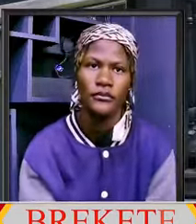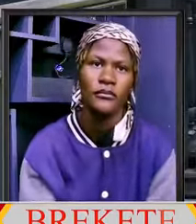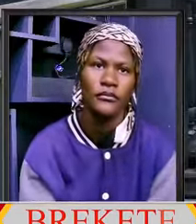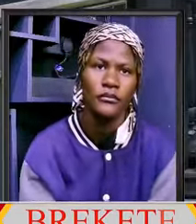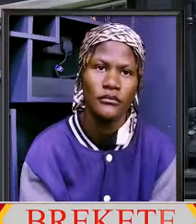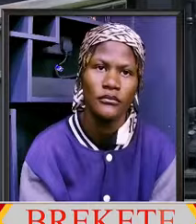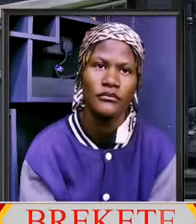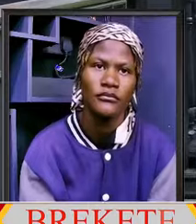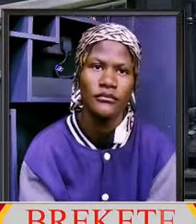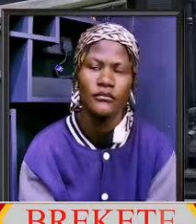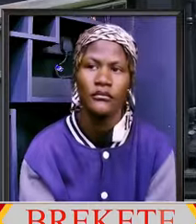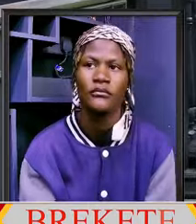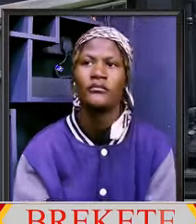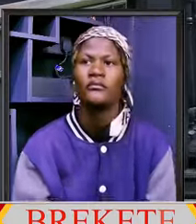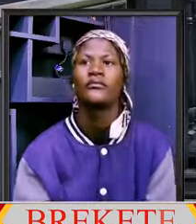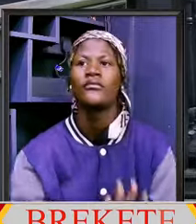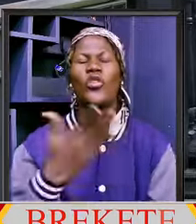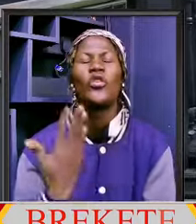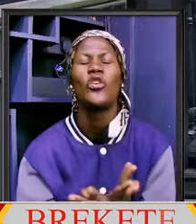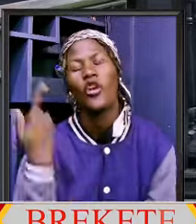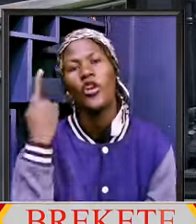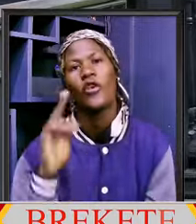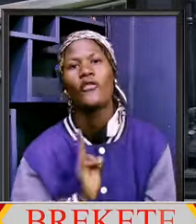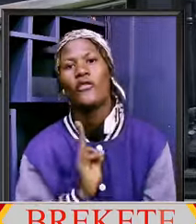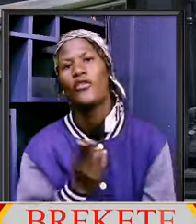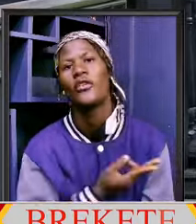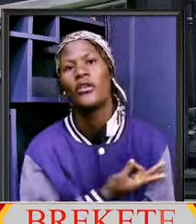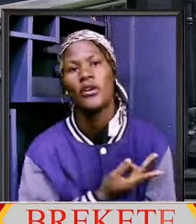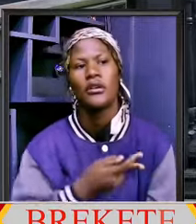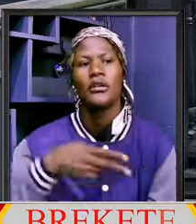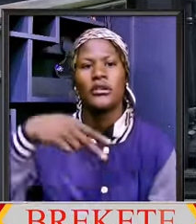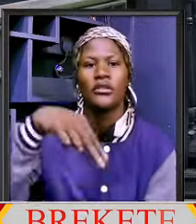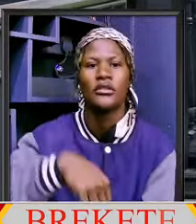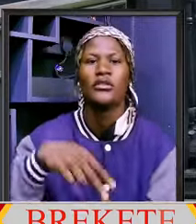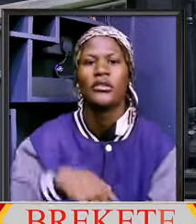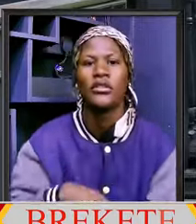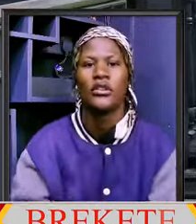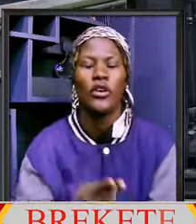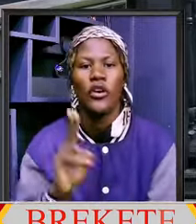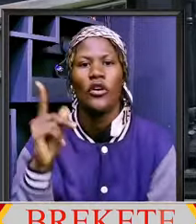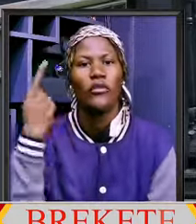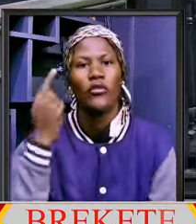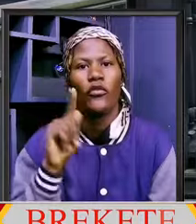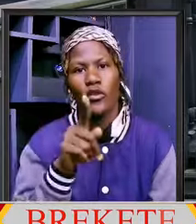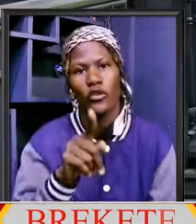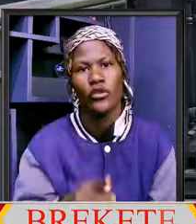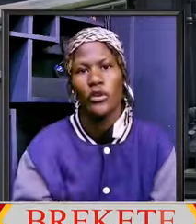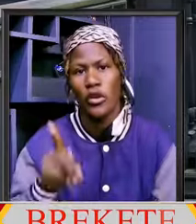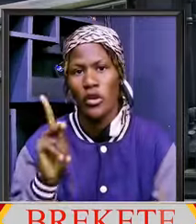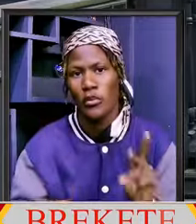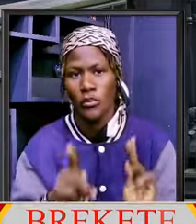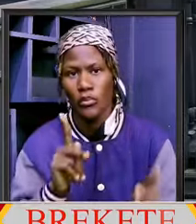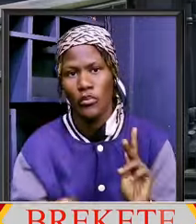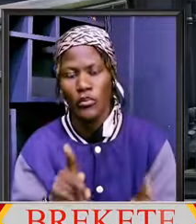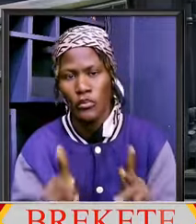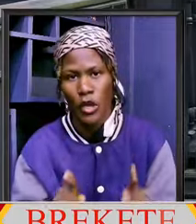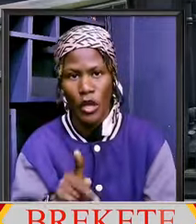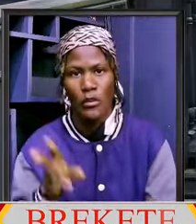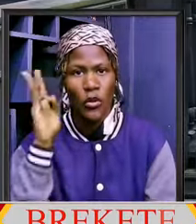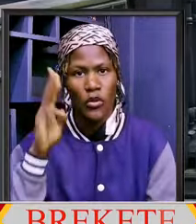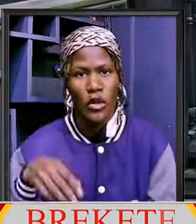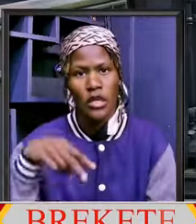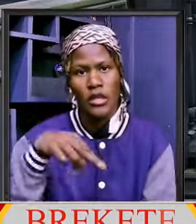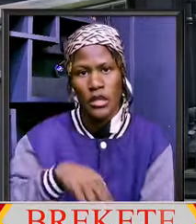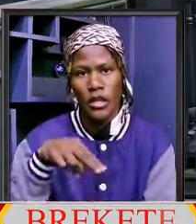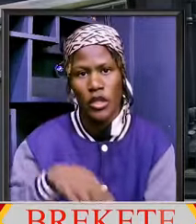Mama, as we dey here, all of us stand up for you, only you. Thank you, sir. In fact, people where they watch for YouTube and Facebook, some of them